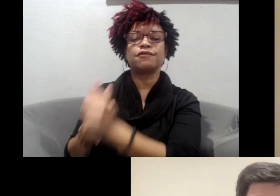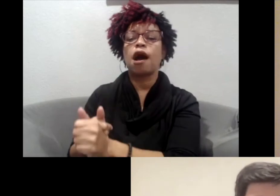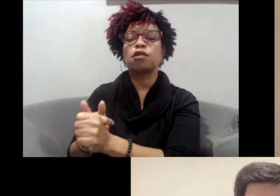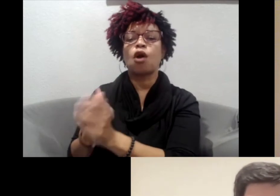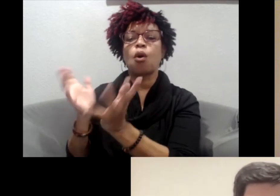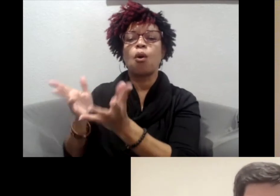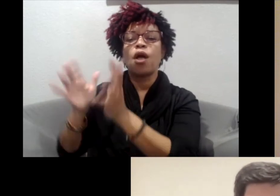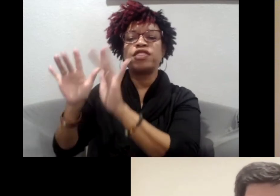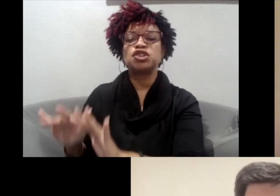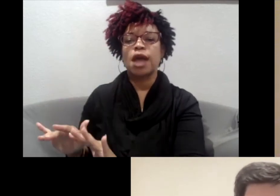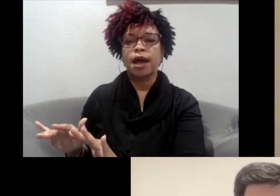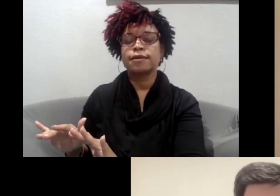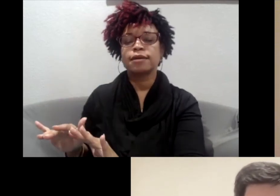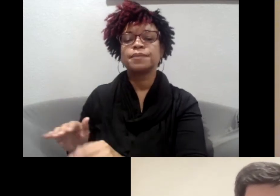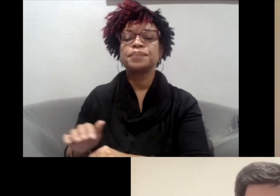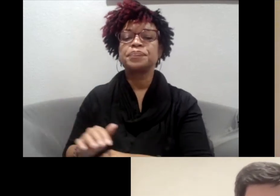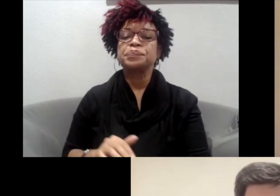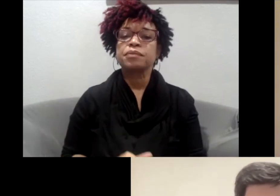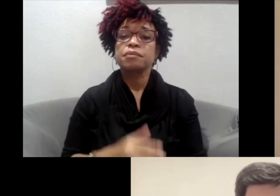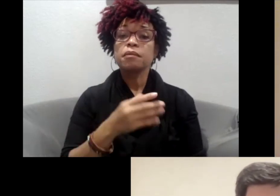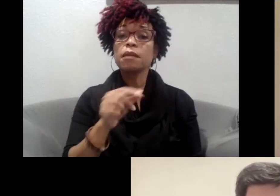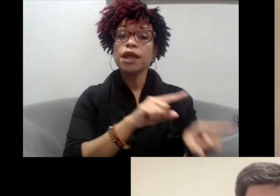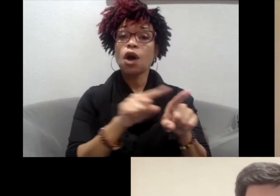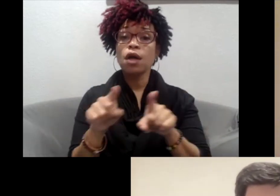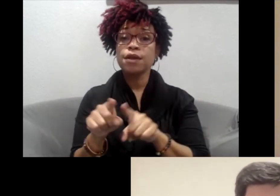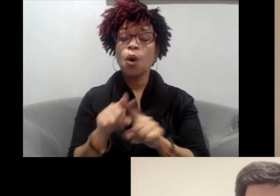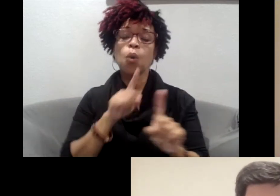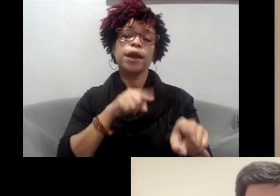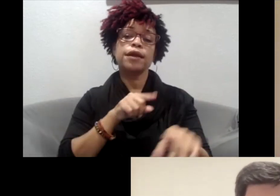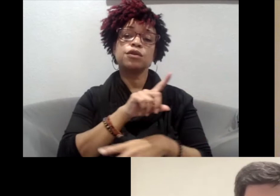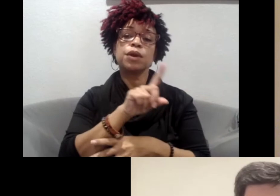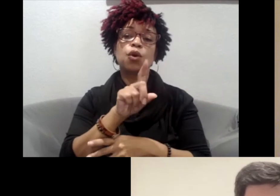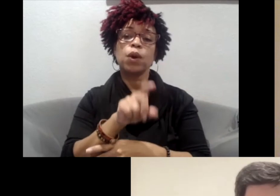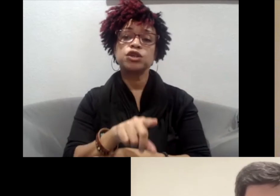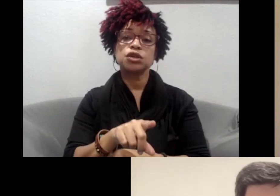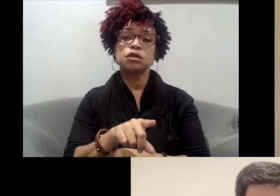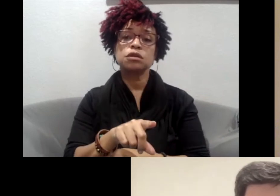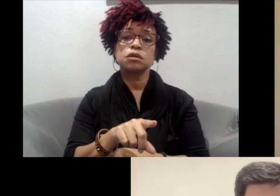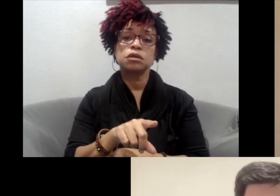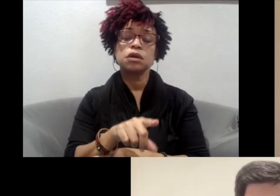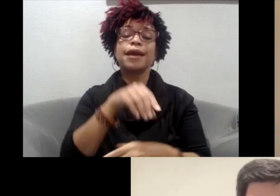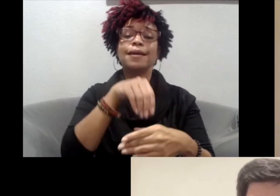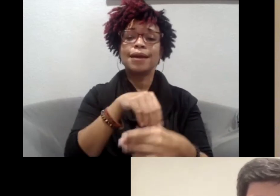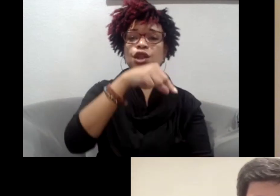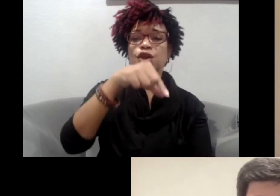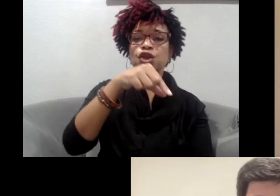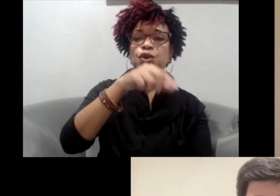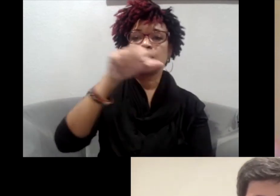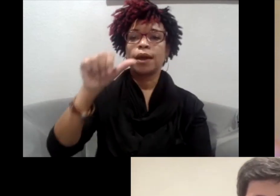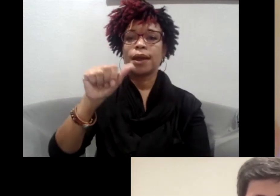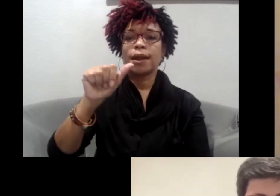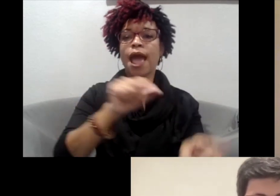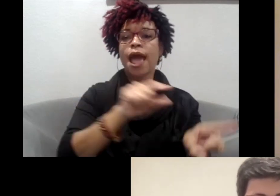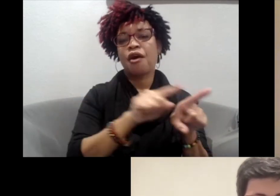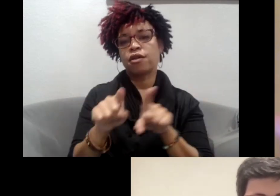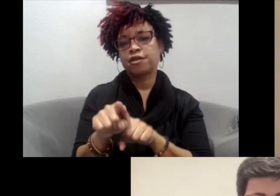to ask them in the queue. And also we're answering questions in the Q&A as well as the ones that are being